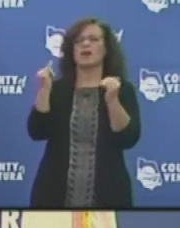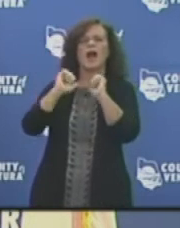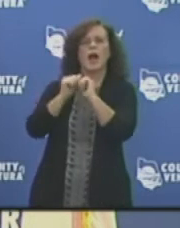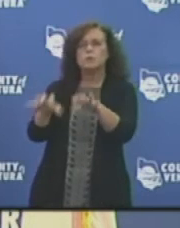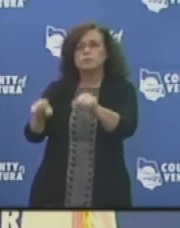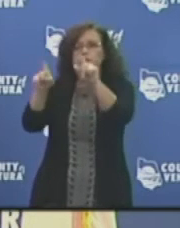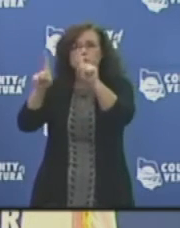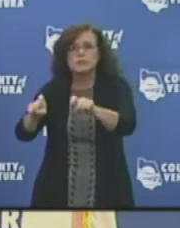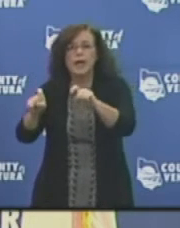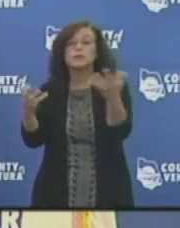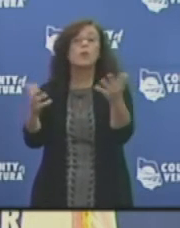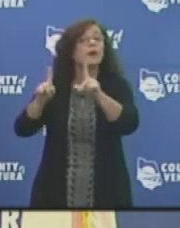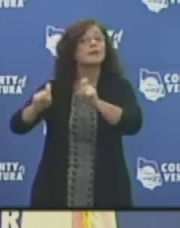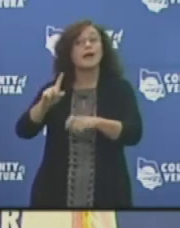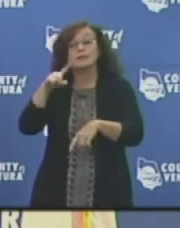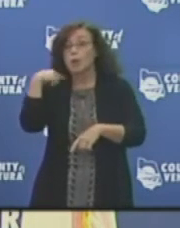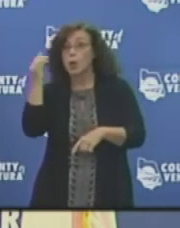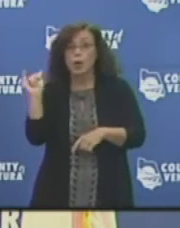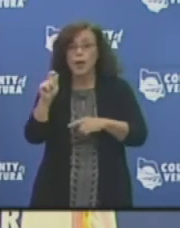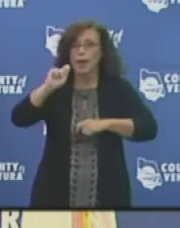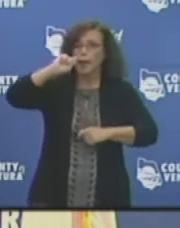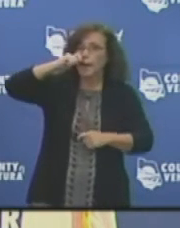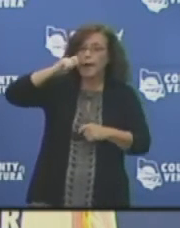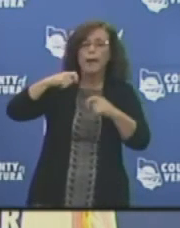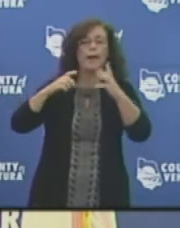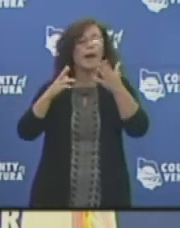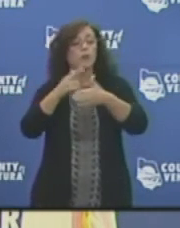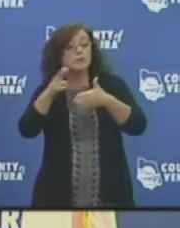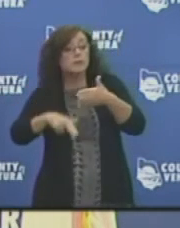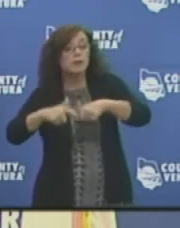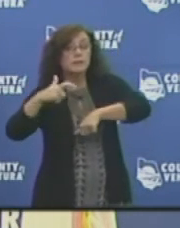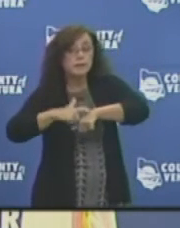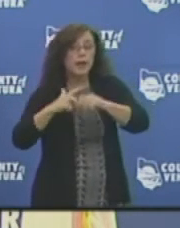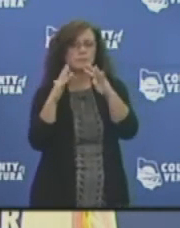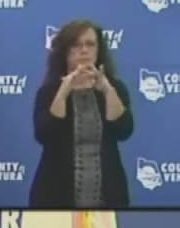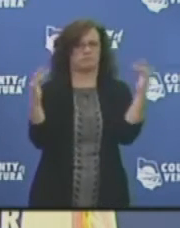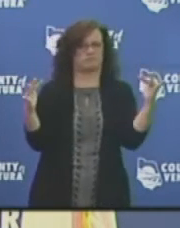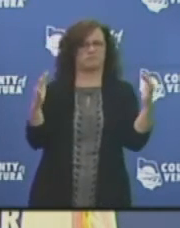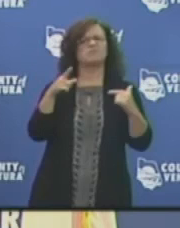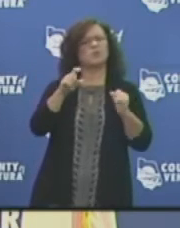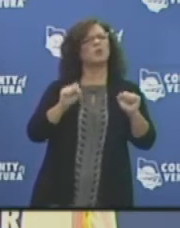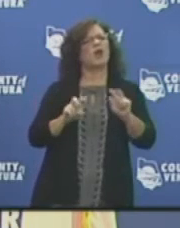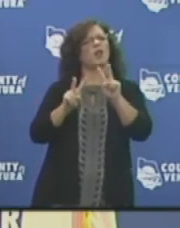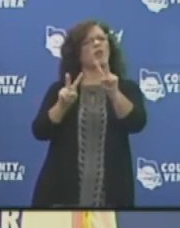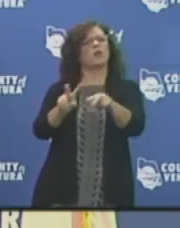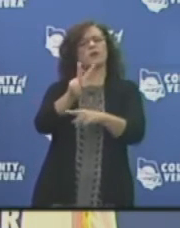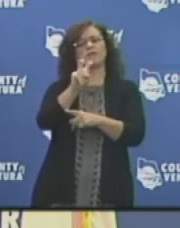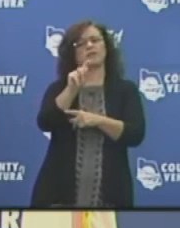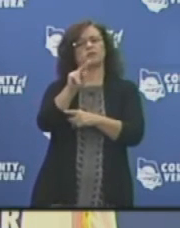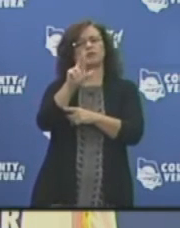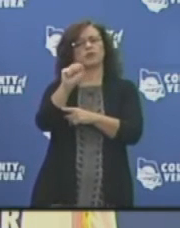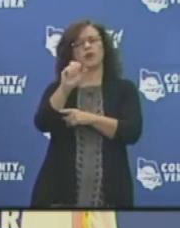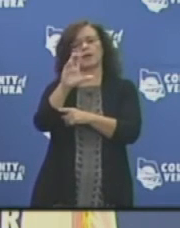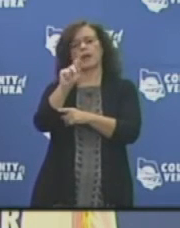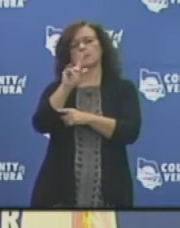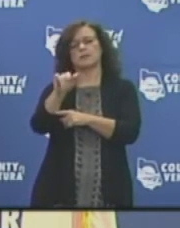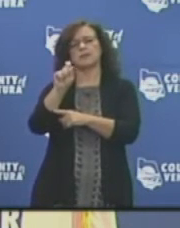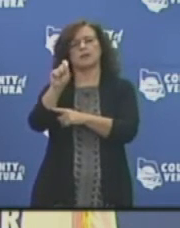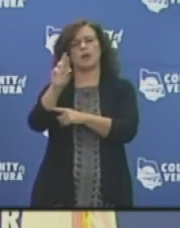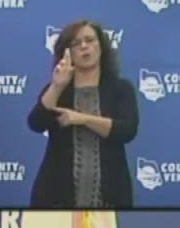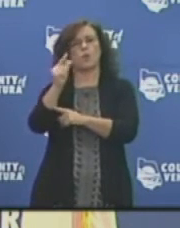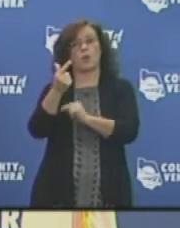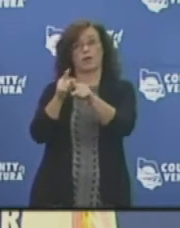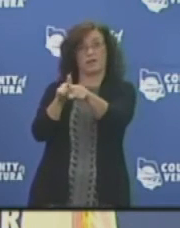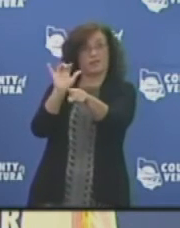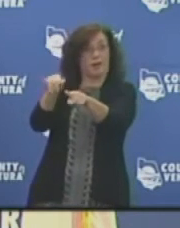VenturaCountyRecovers.org, we have all our frequently asked questions, testing sites, and I wanted to talk about our businesses. Thank you to